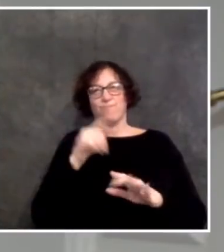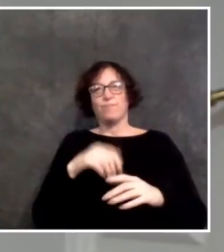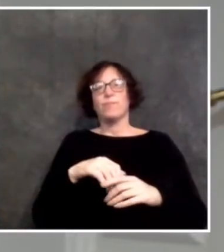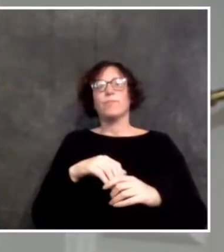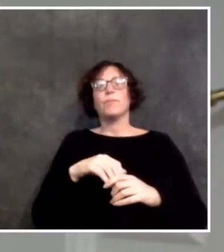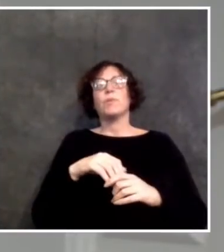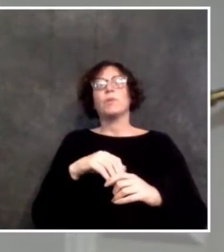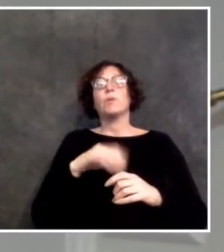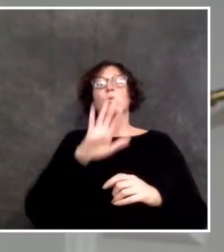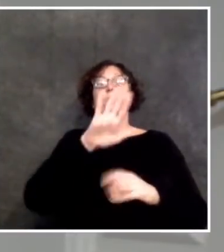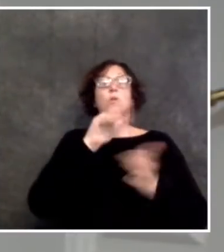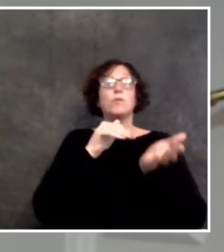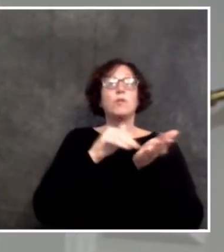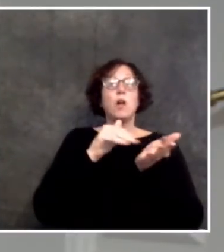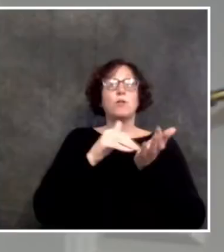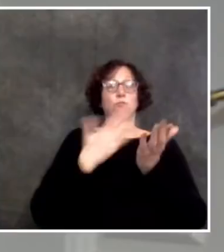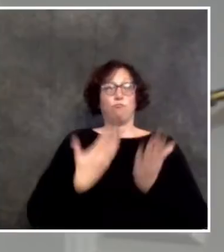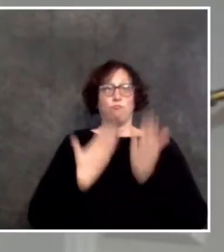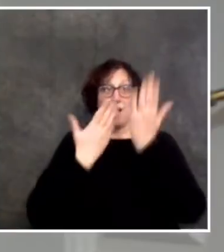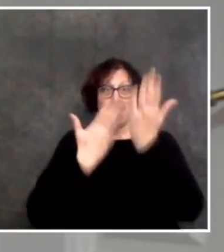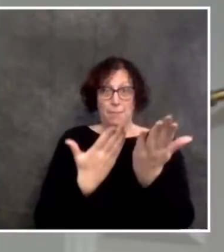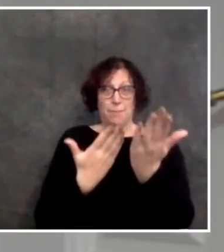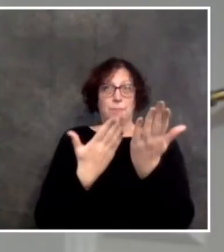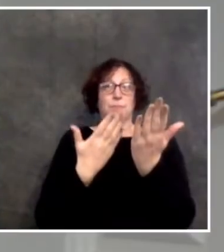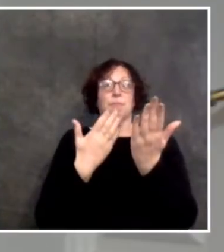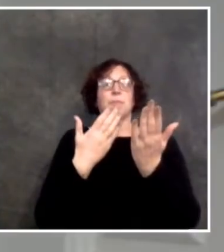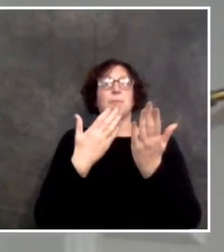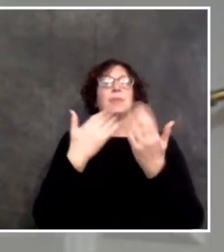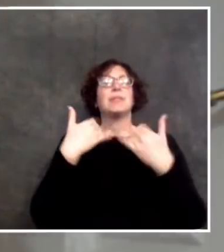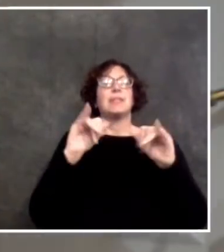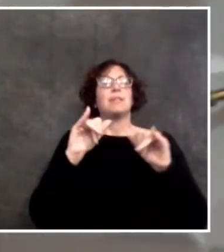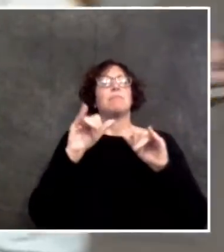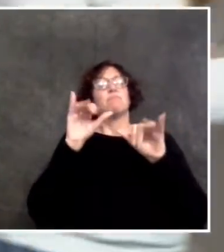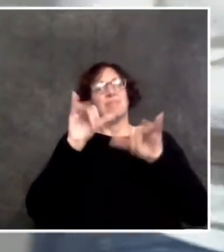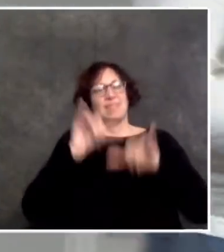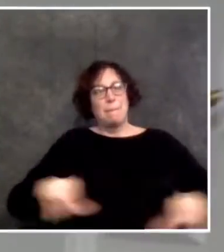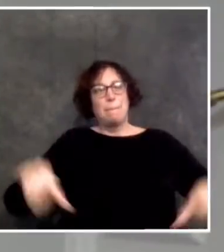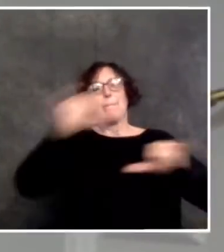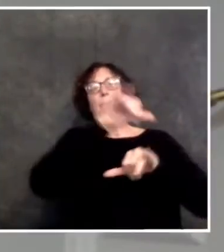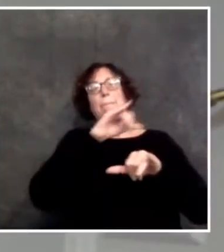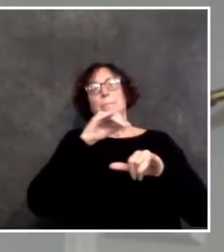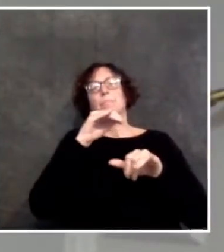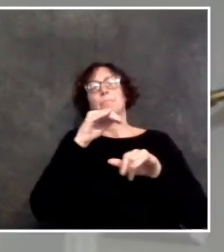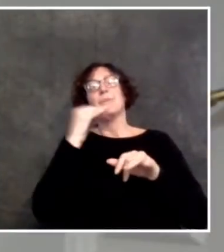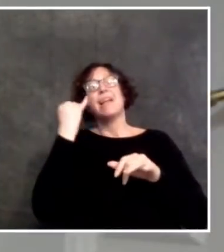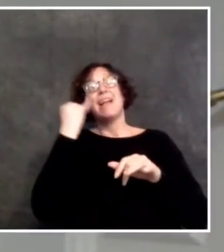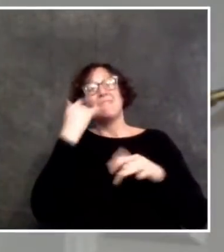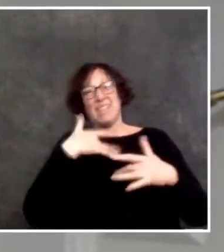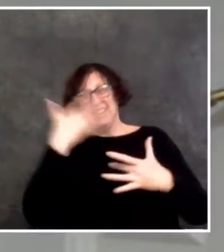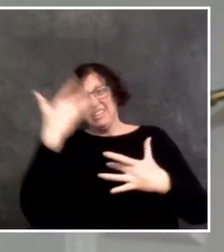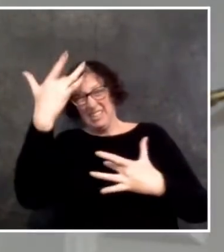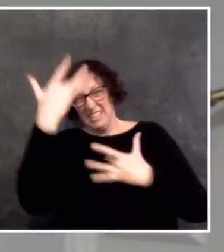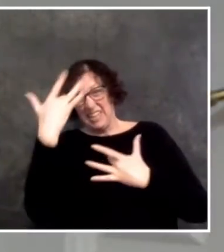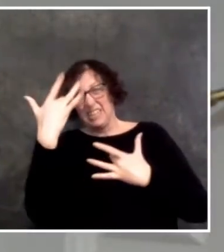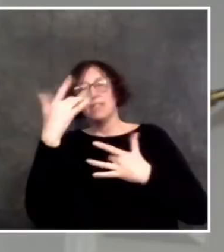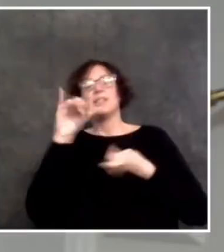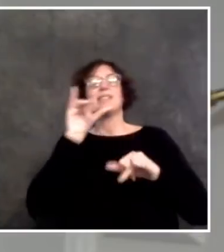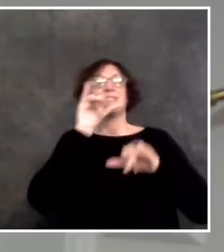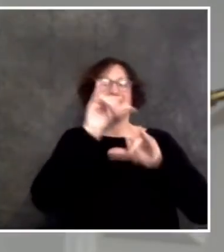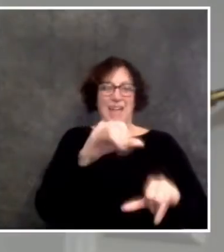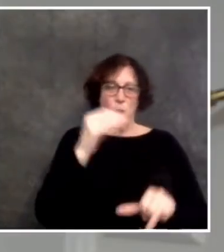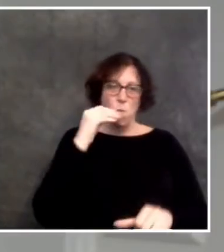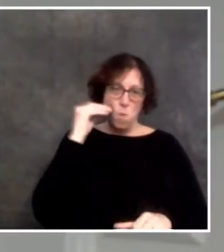home and call me back if you're not getting better. I think the situations for healthcare